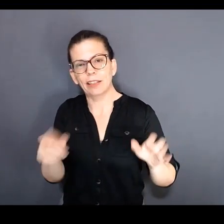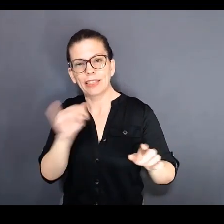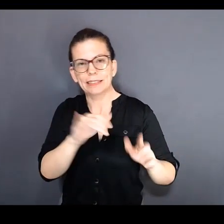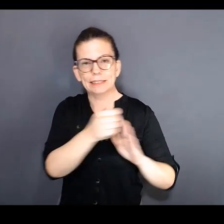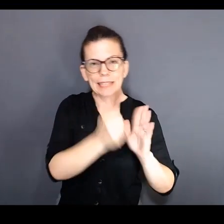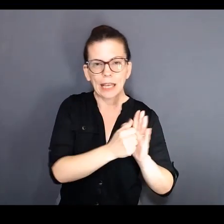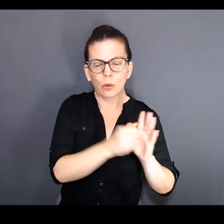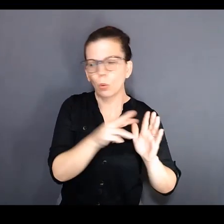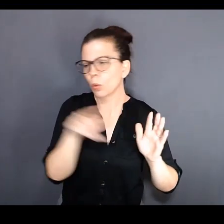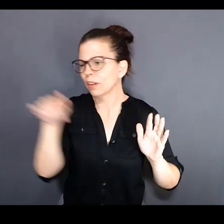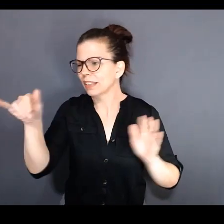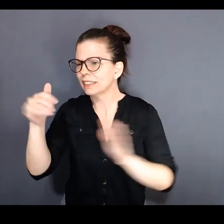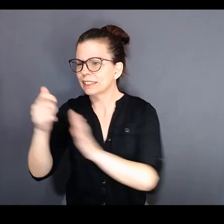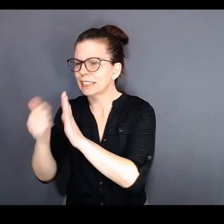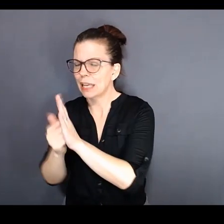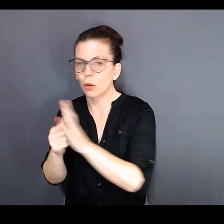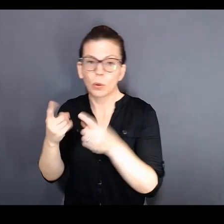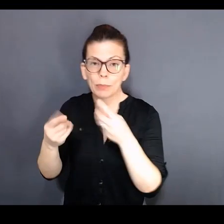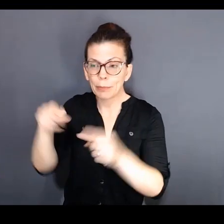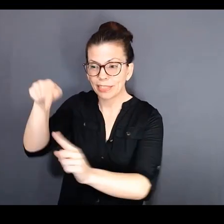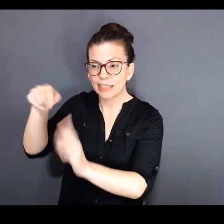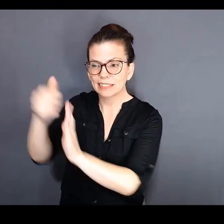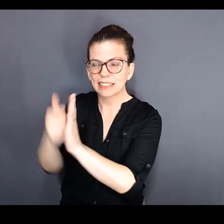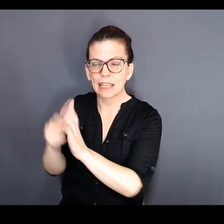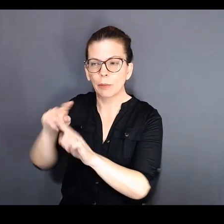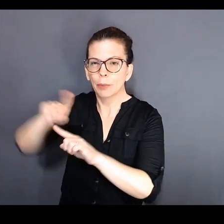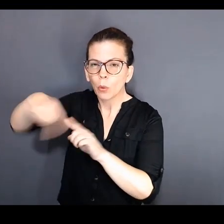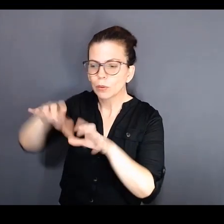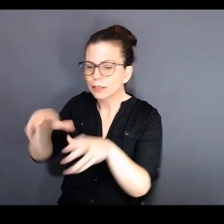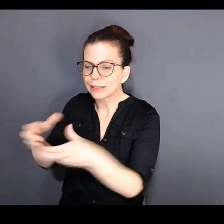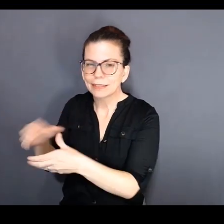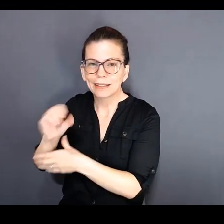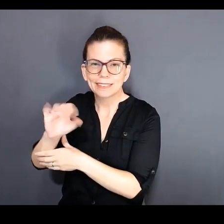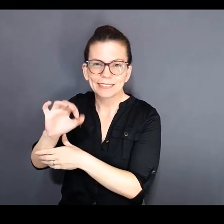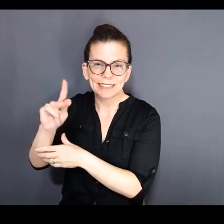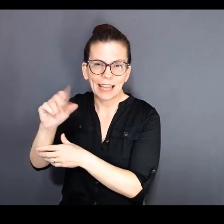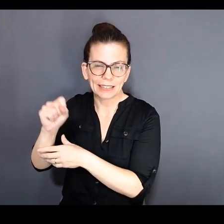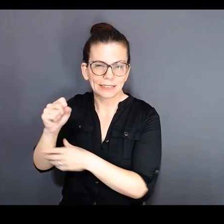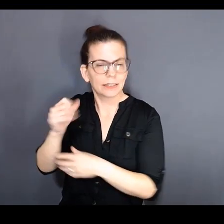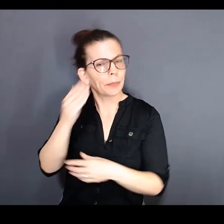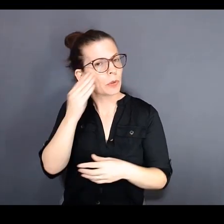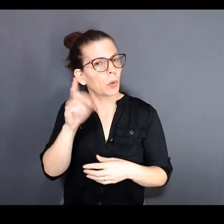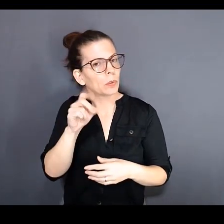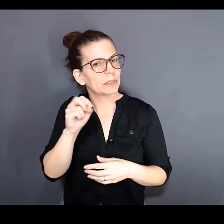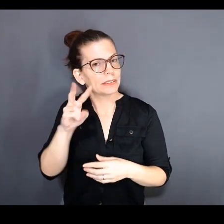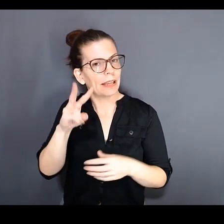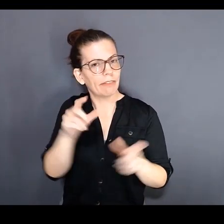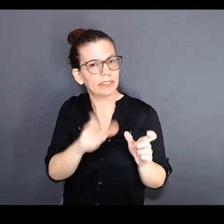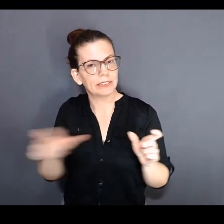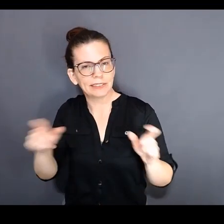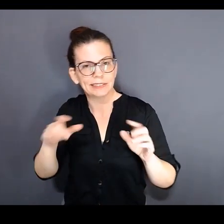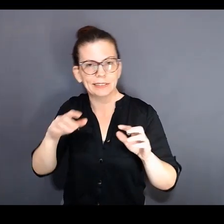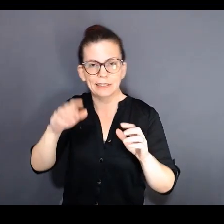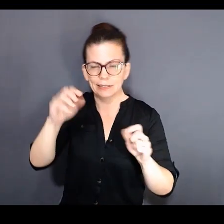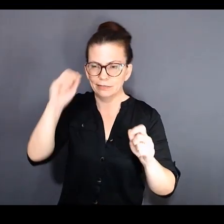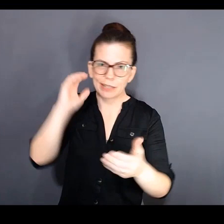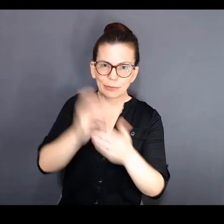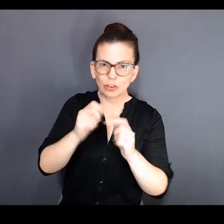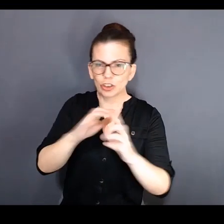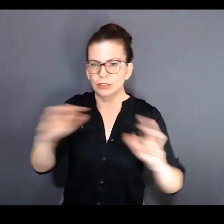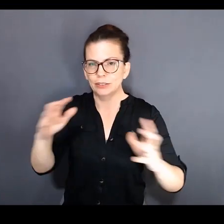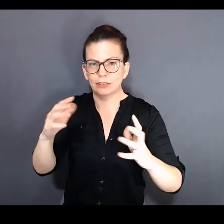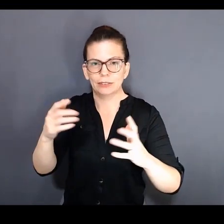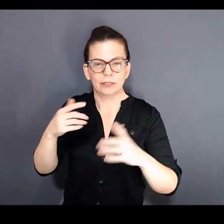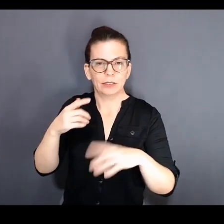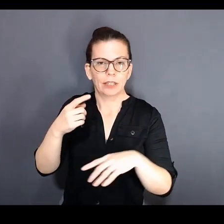instances that are in this account or in that account, or even within the account with only these tags, like, dev instances or dev container images or